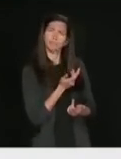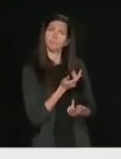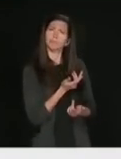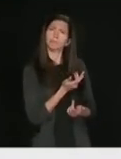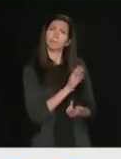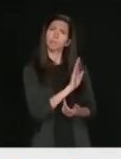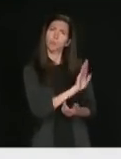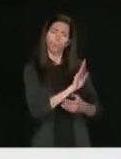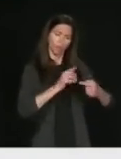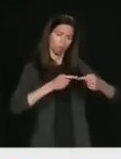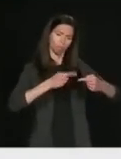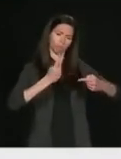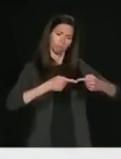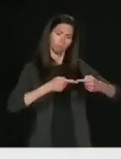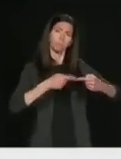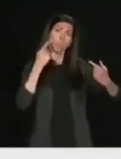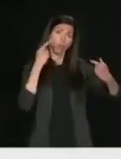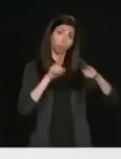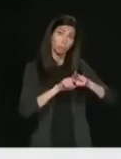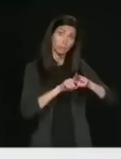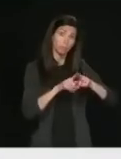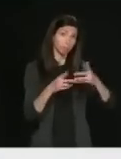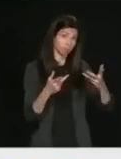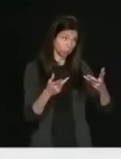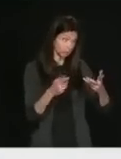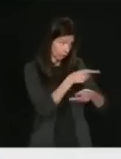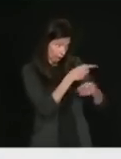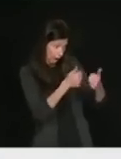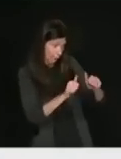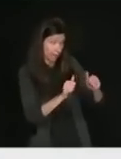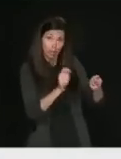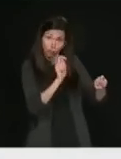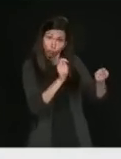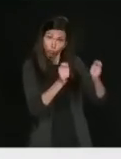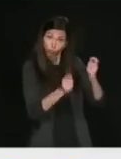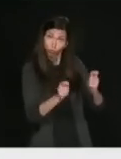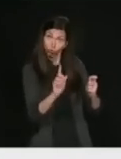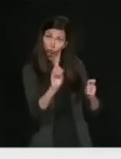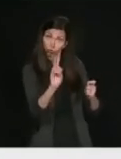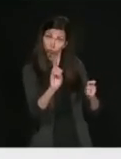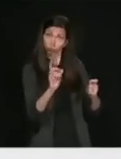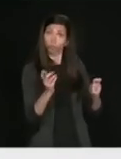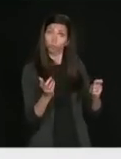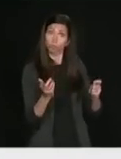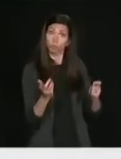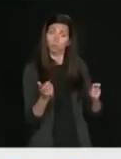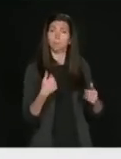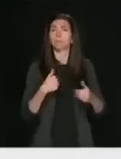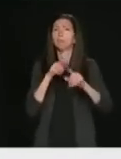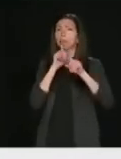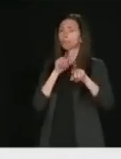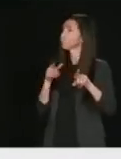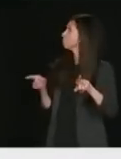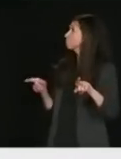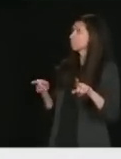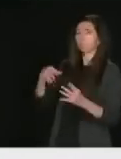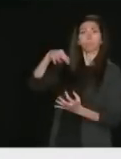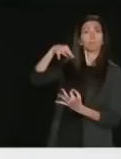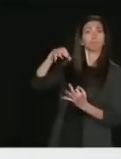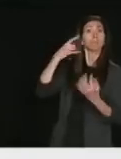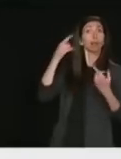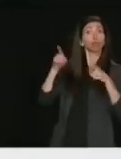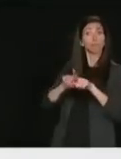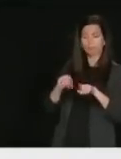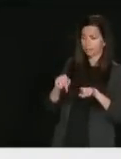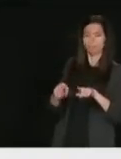deal with the Americans? For now, we have the same agreement that we had. There's always some